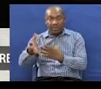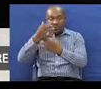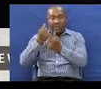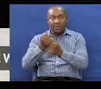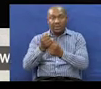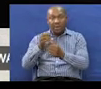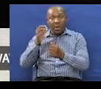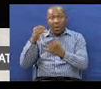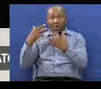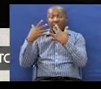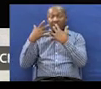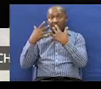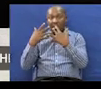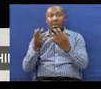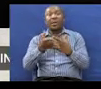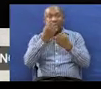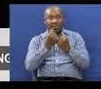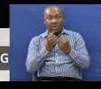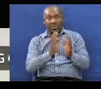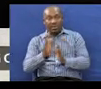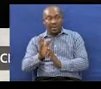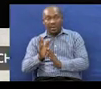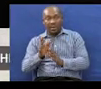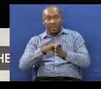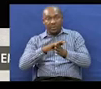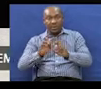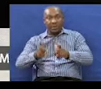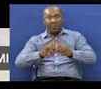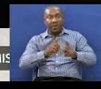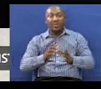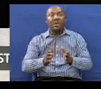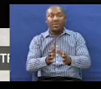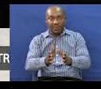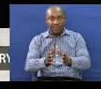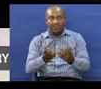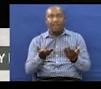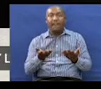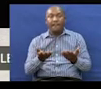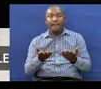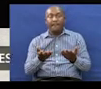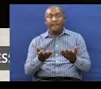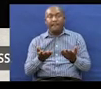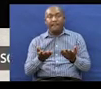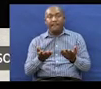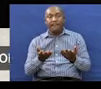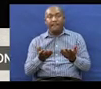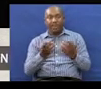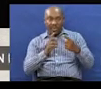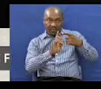said oxygen can be prepared in the laboratory by different methods. One of them, it is